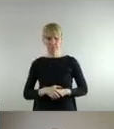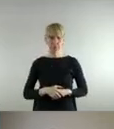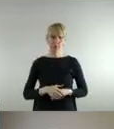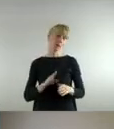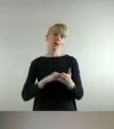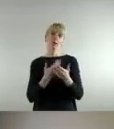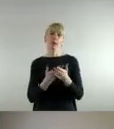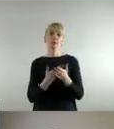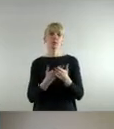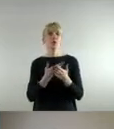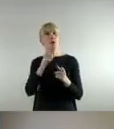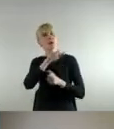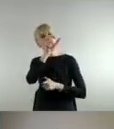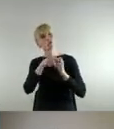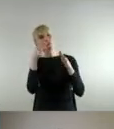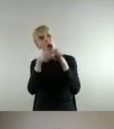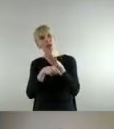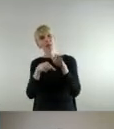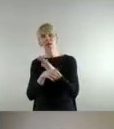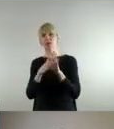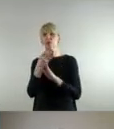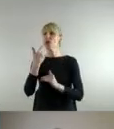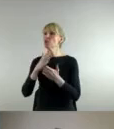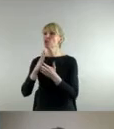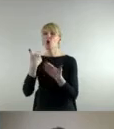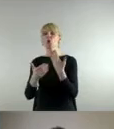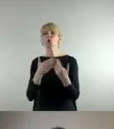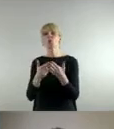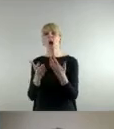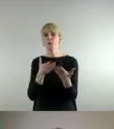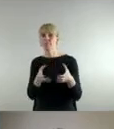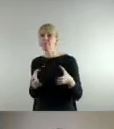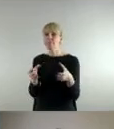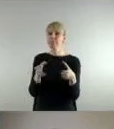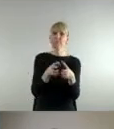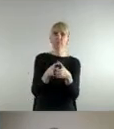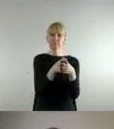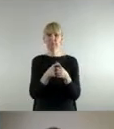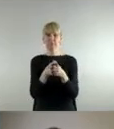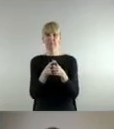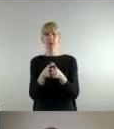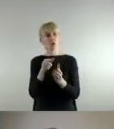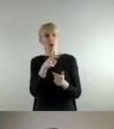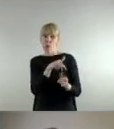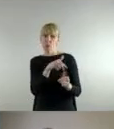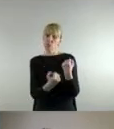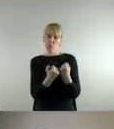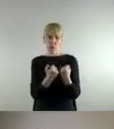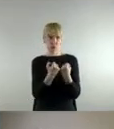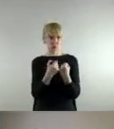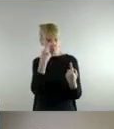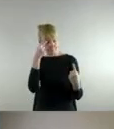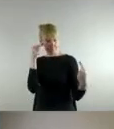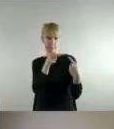little integration into society. And the learning is it's very important to reach out to this group and have control over